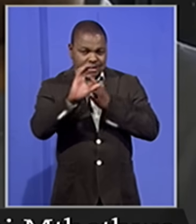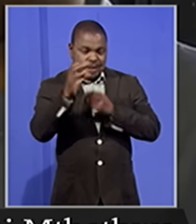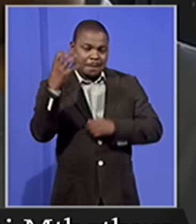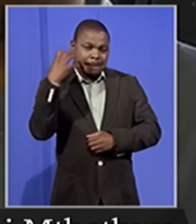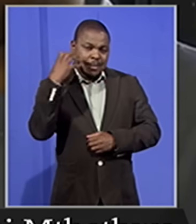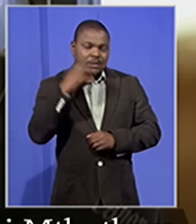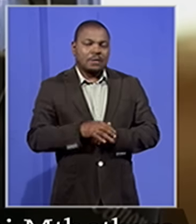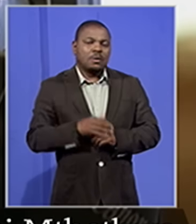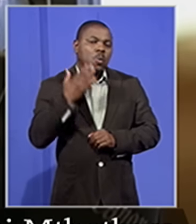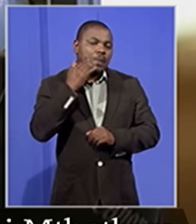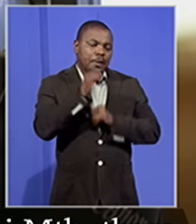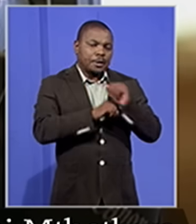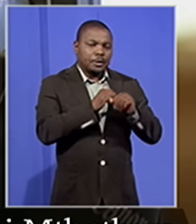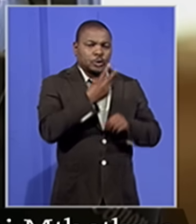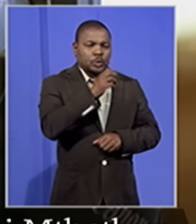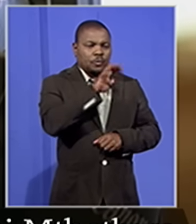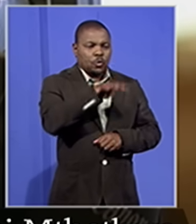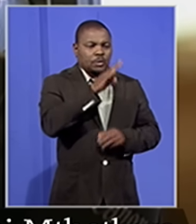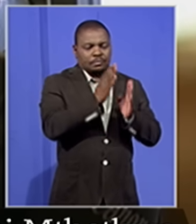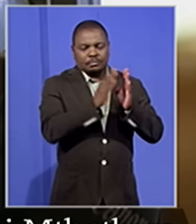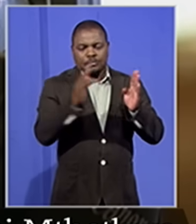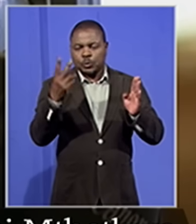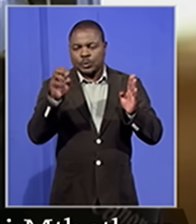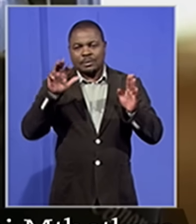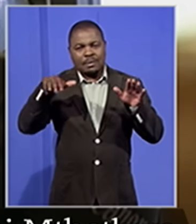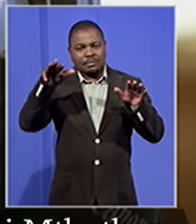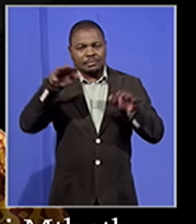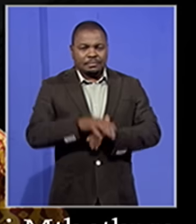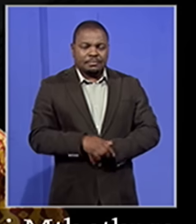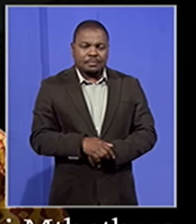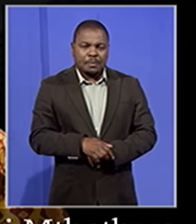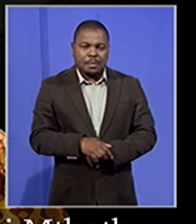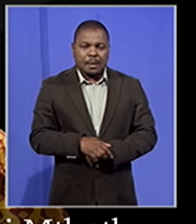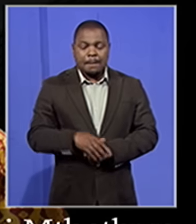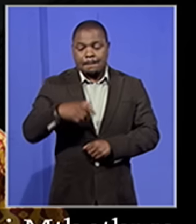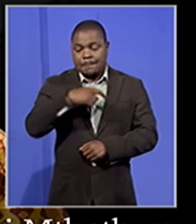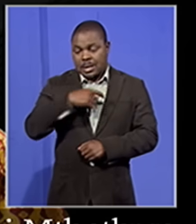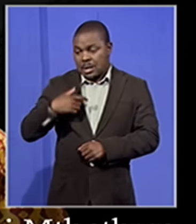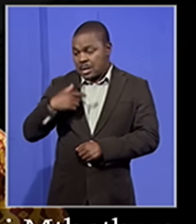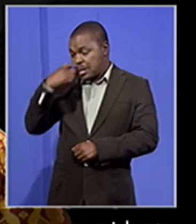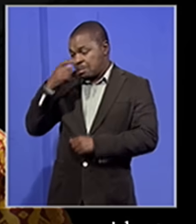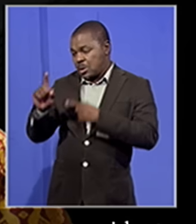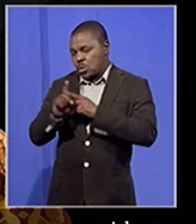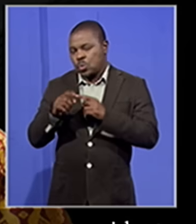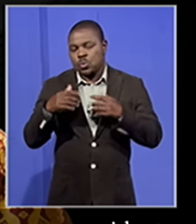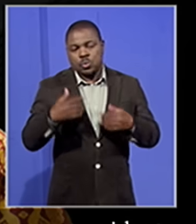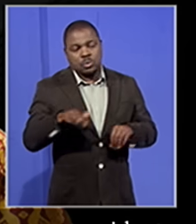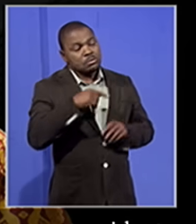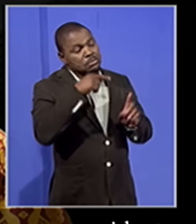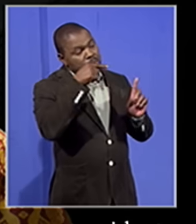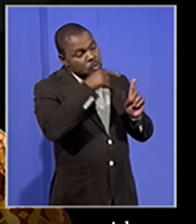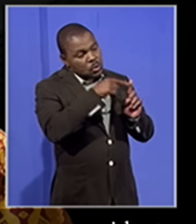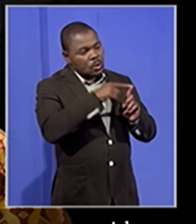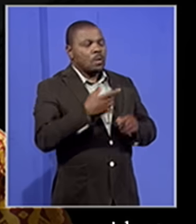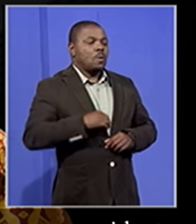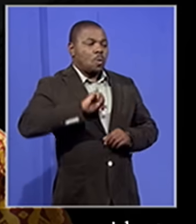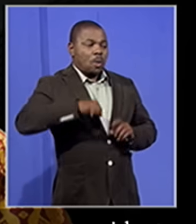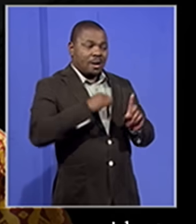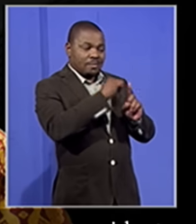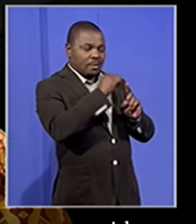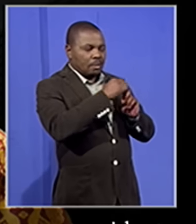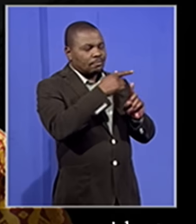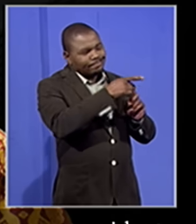Motsheanong 2014 ho fihlela ka 2019. President Ramaphosa offers his deep condolences to Ambassador Mthethwa's wife, Ms.